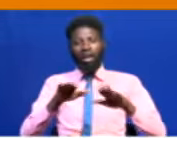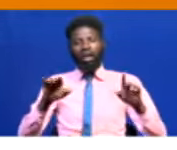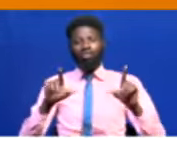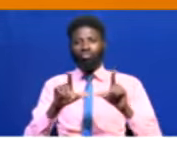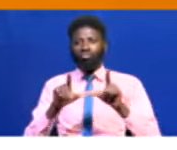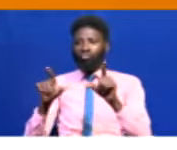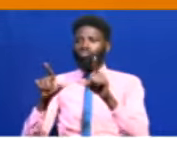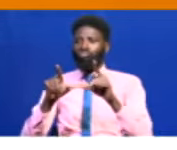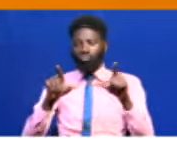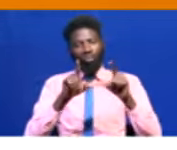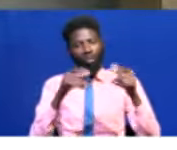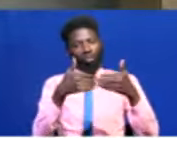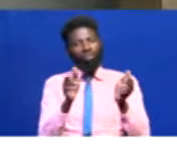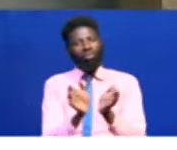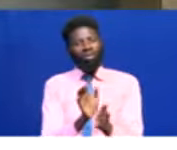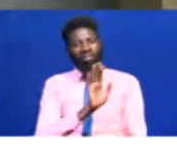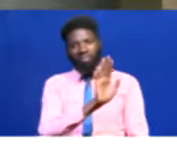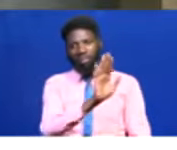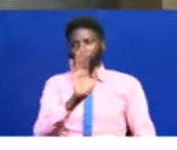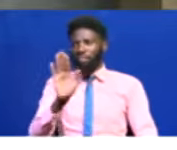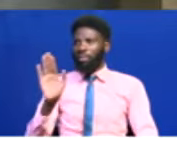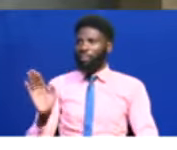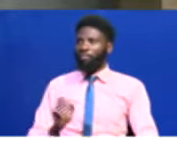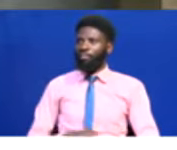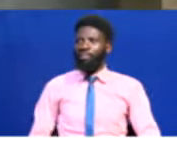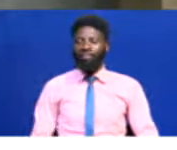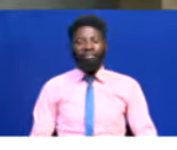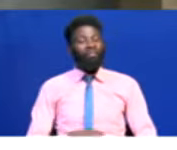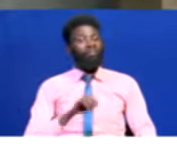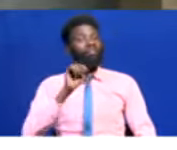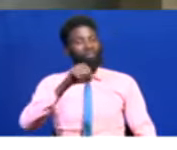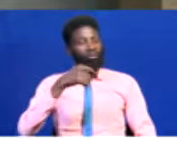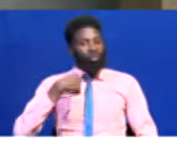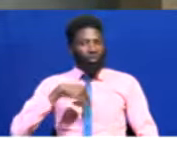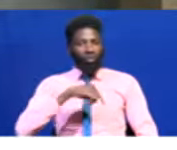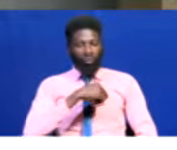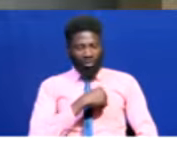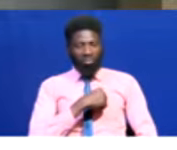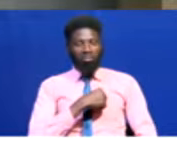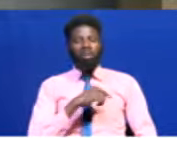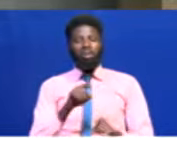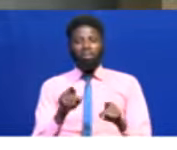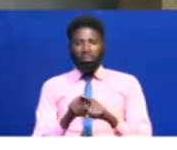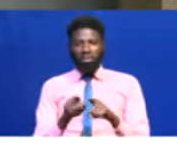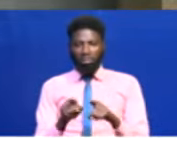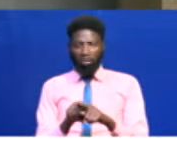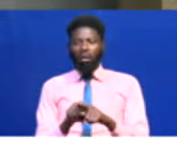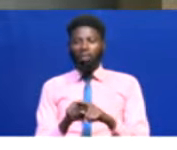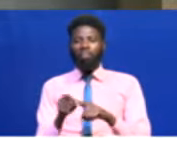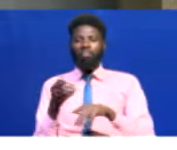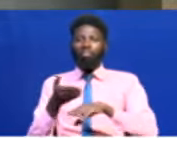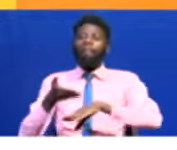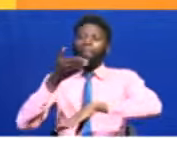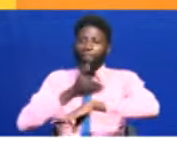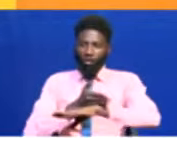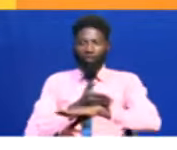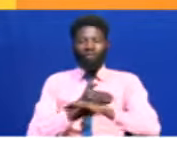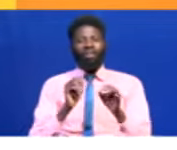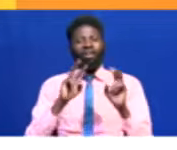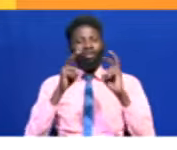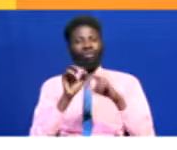land? Yes, we are. We have really moved very well on that issue, and